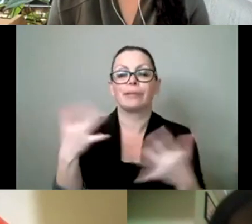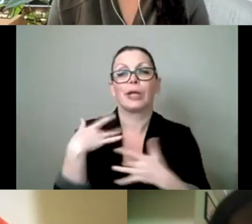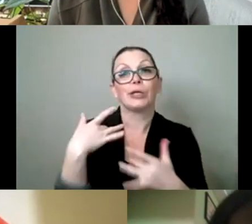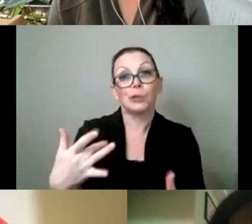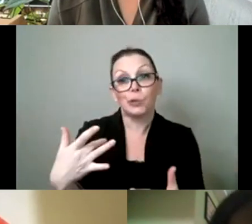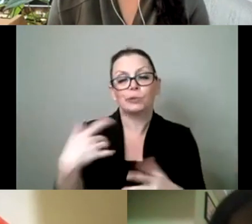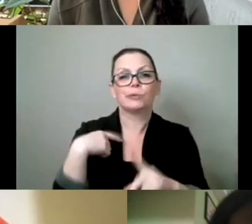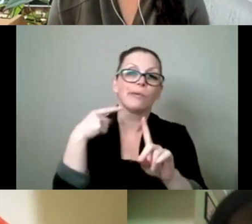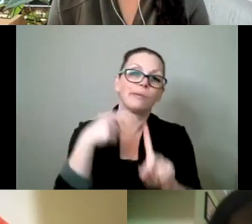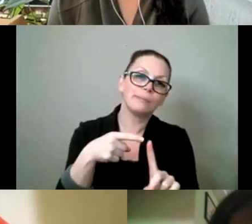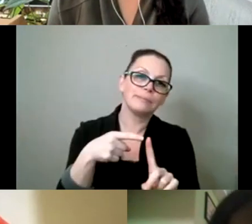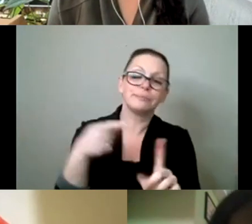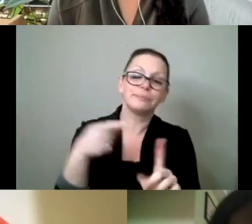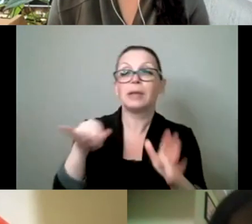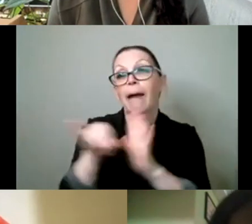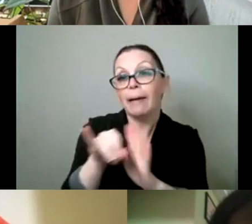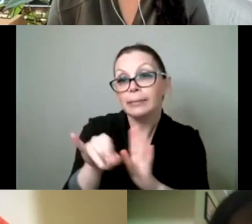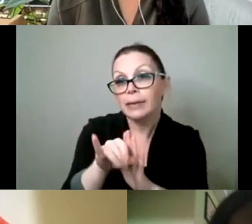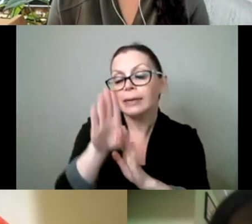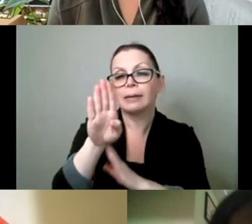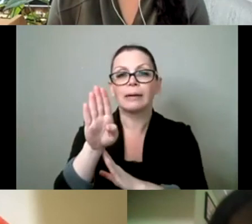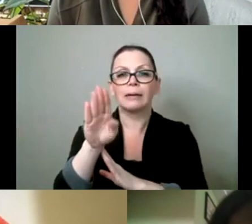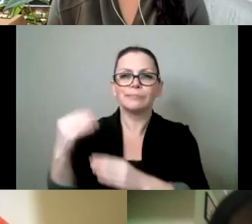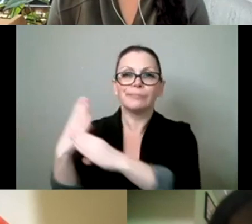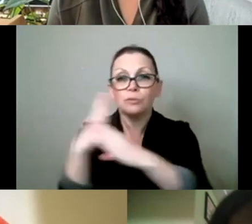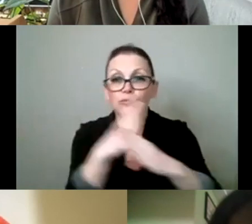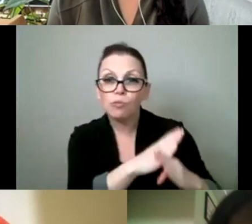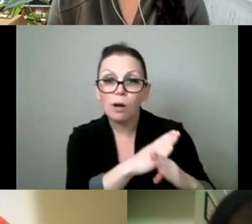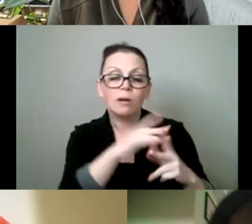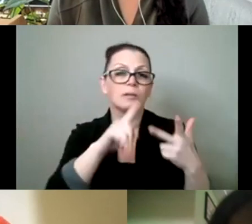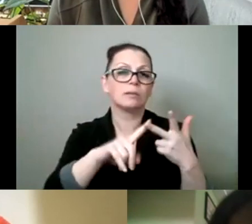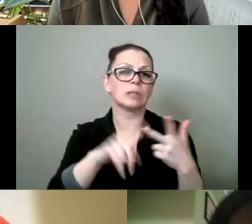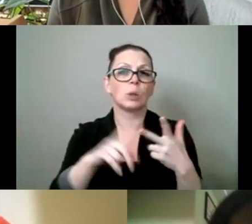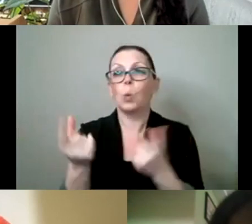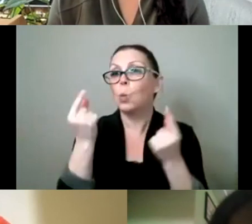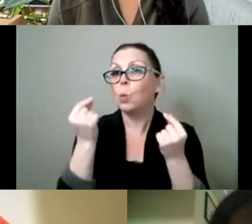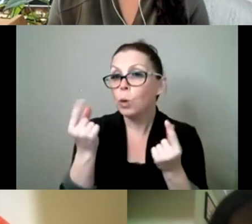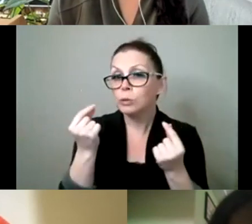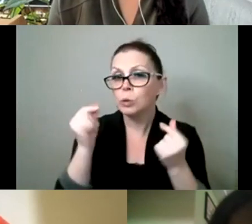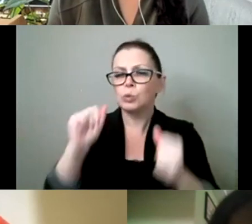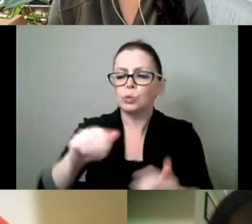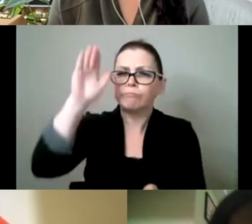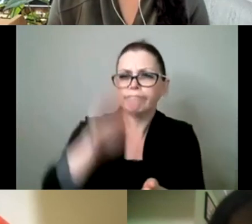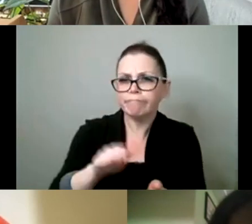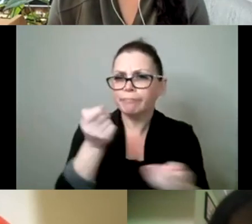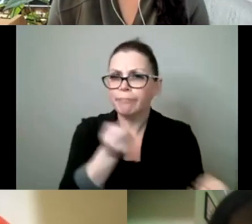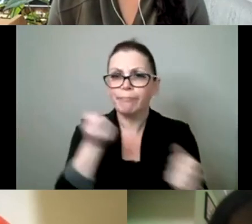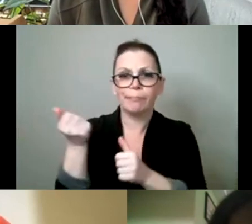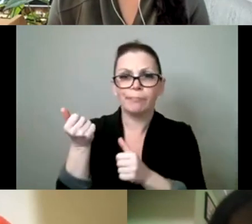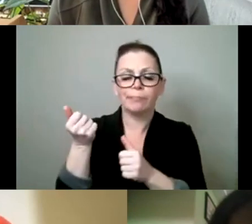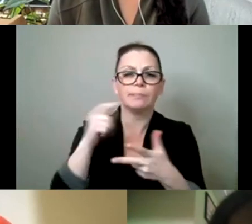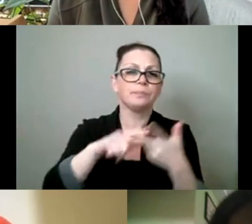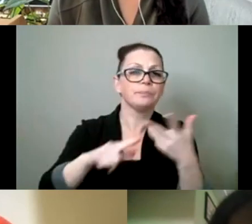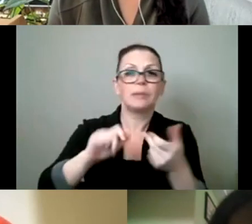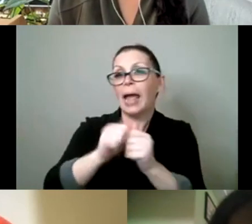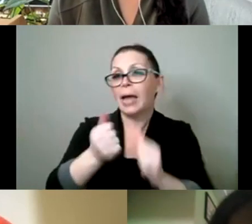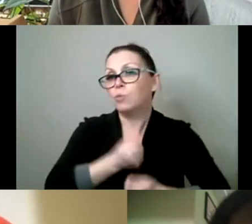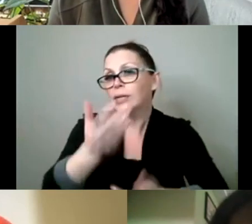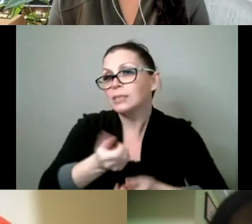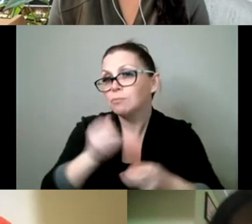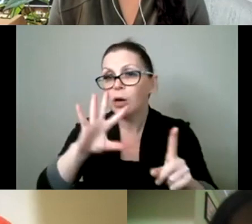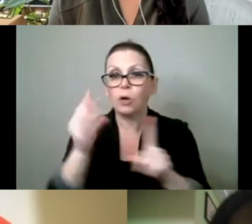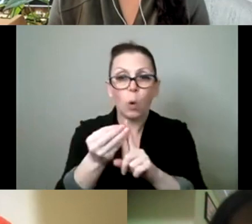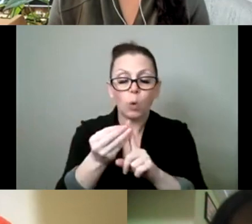points about our identities of being hurdles and what we should do to make that less so, and how do we express our culture